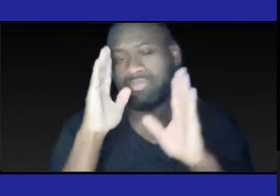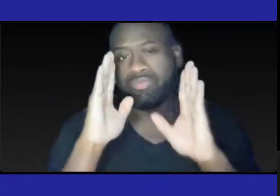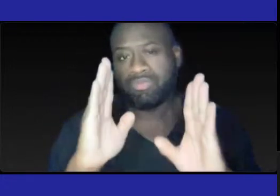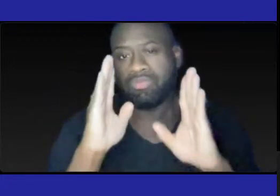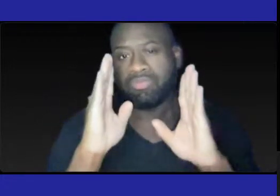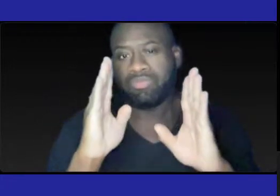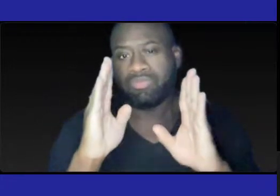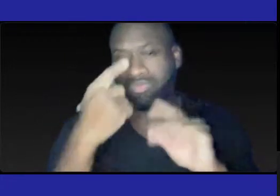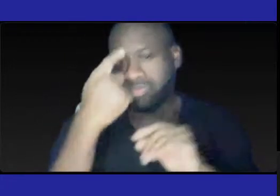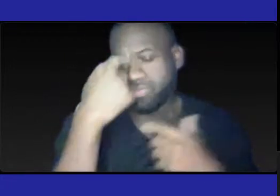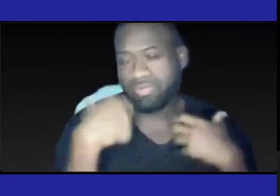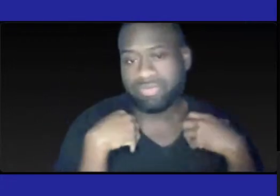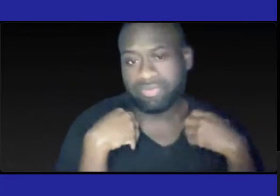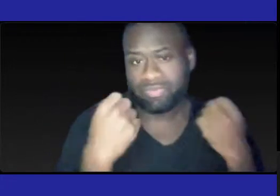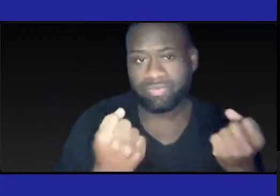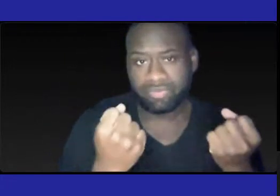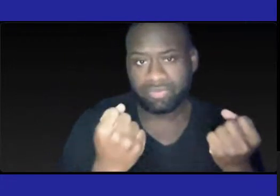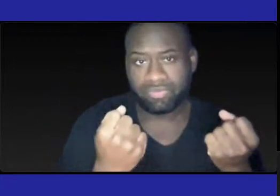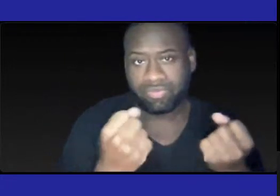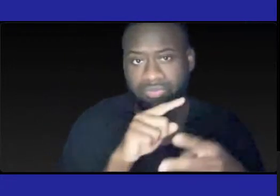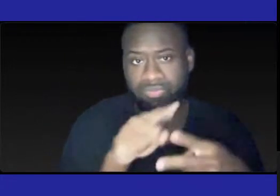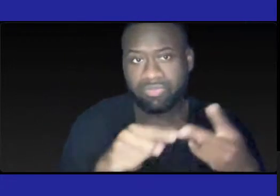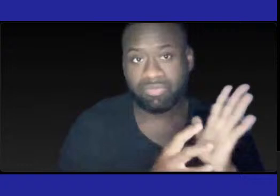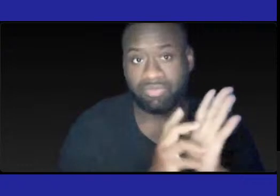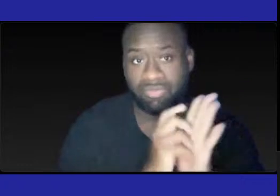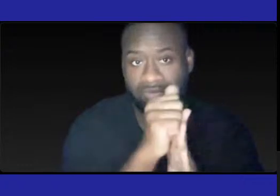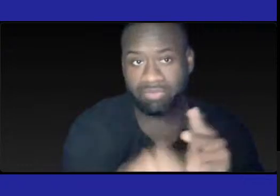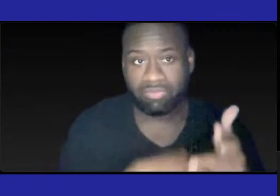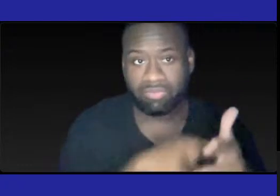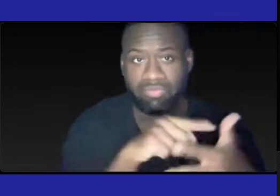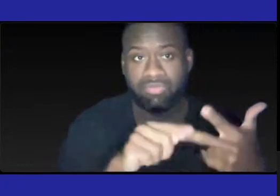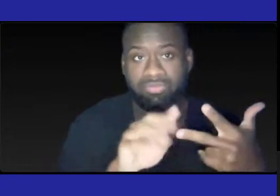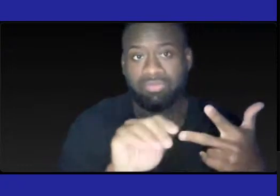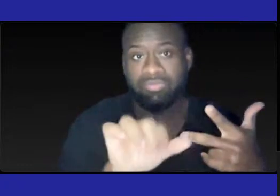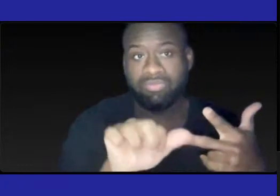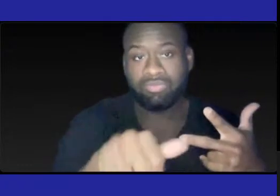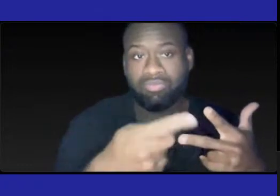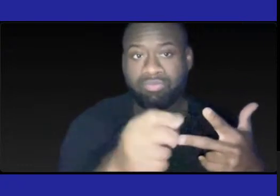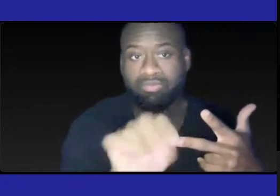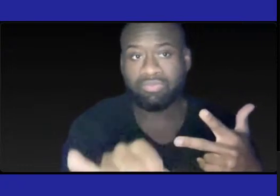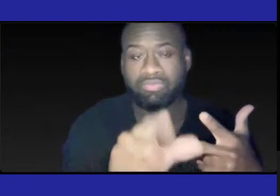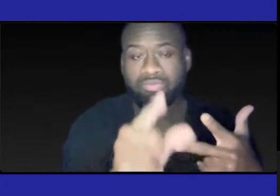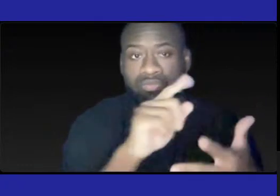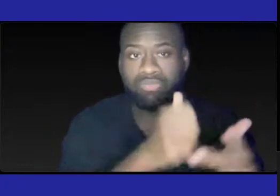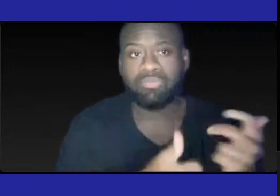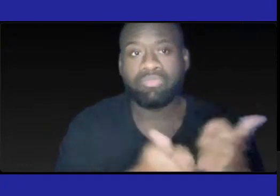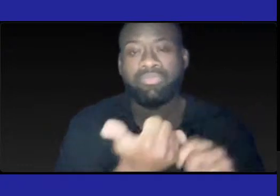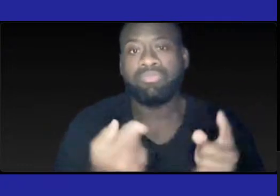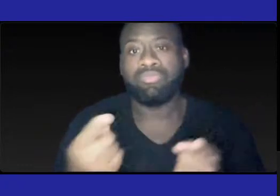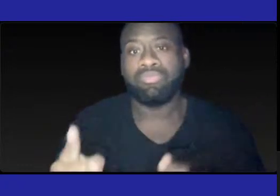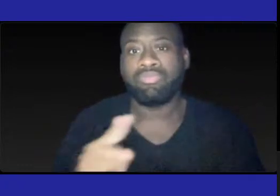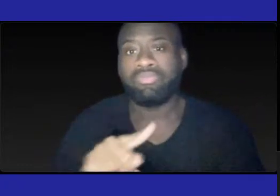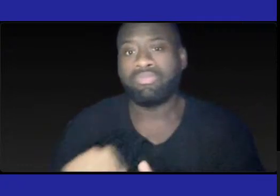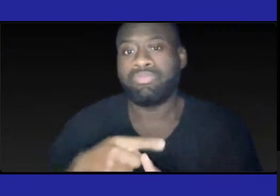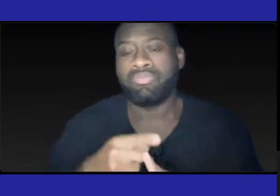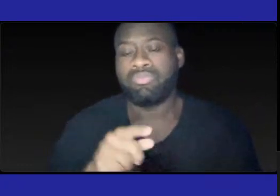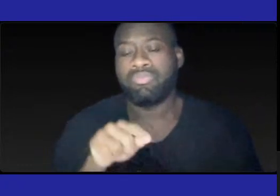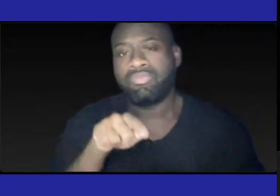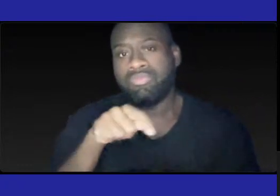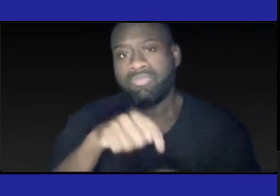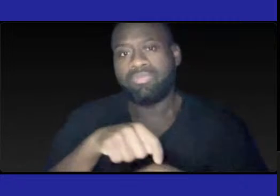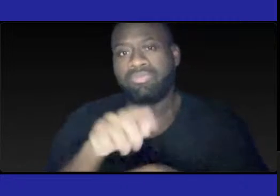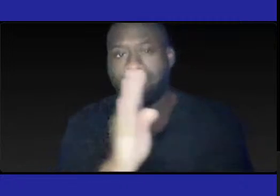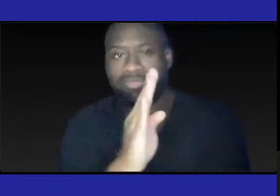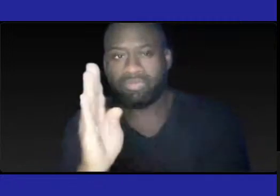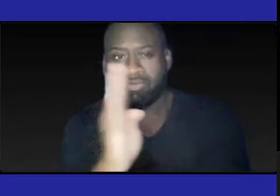and cardiomyopathy and cancer, we see that most of those occurred during that time period. So